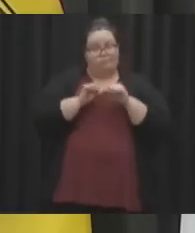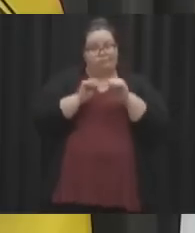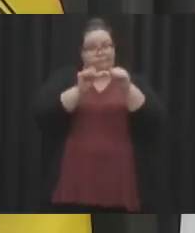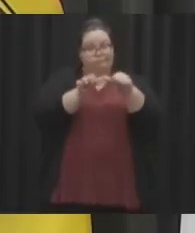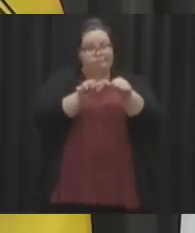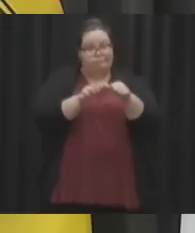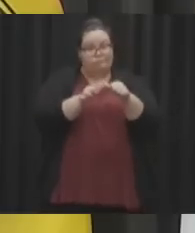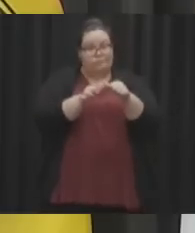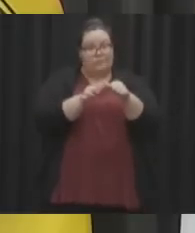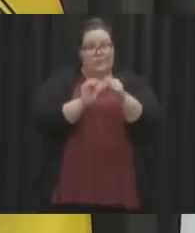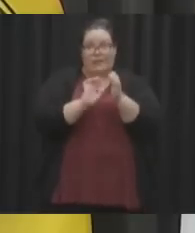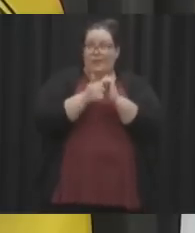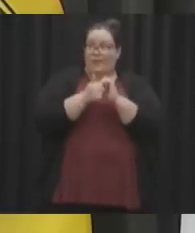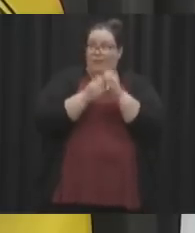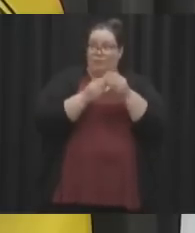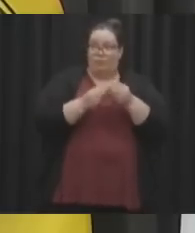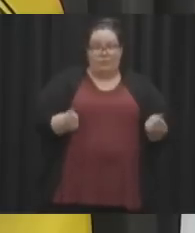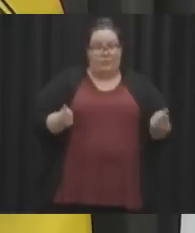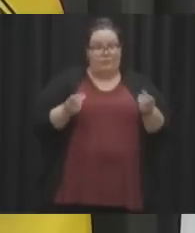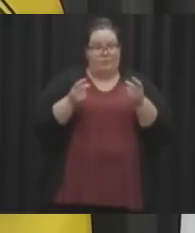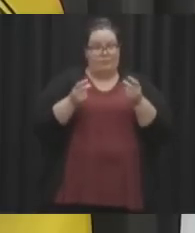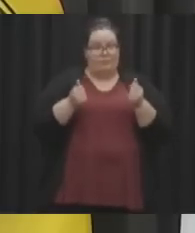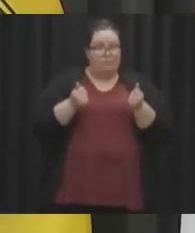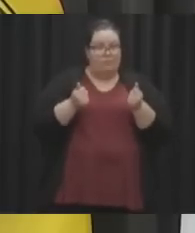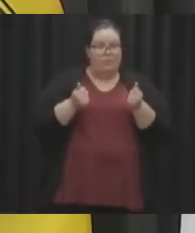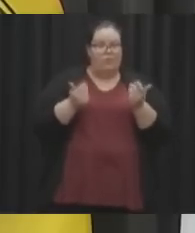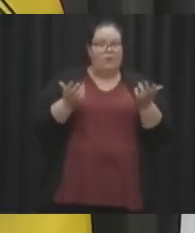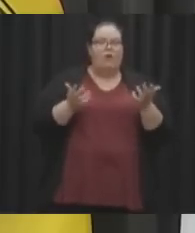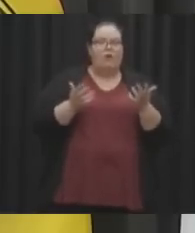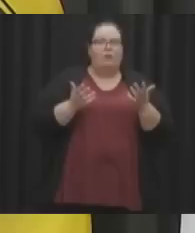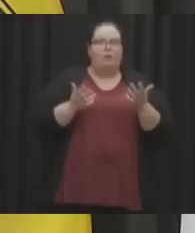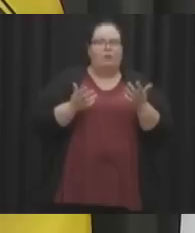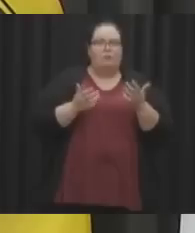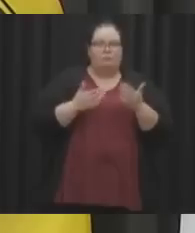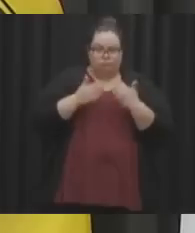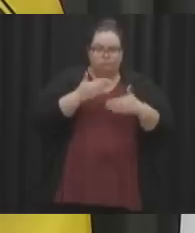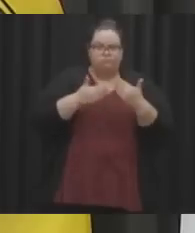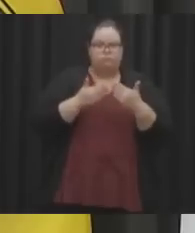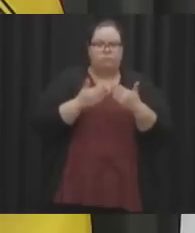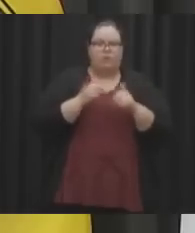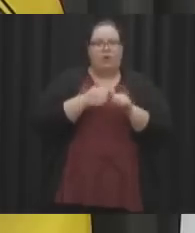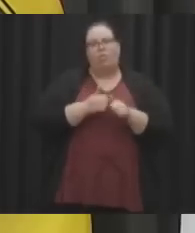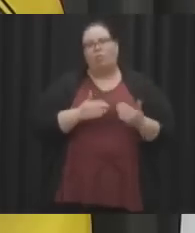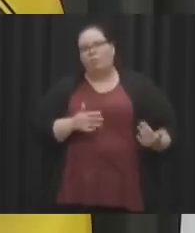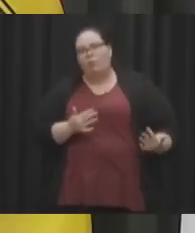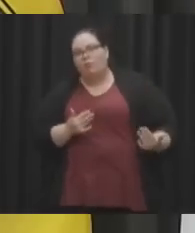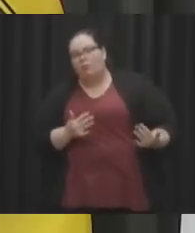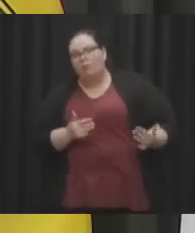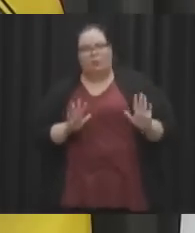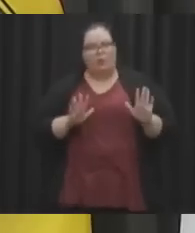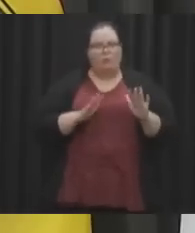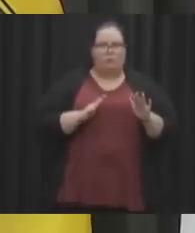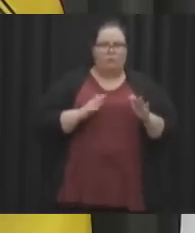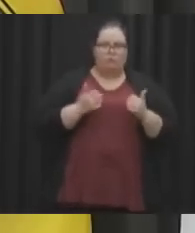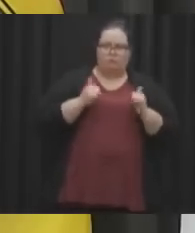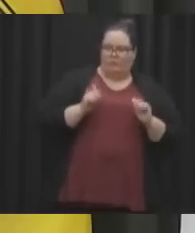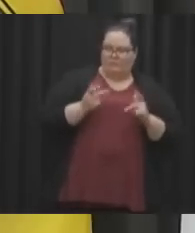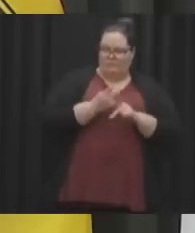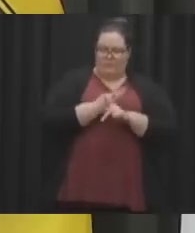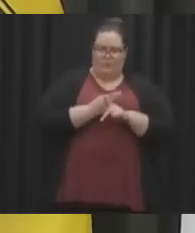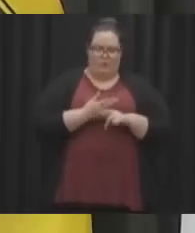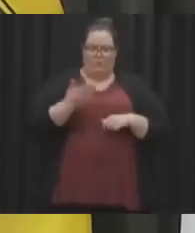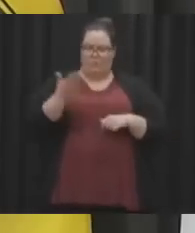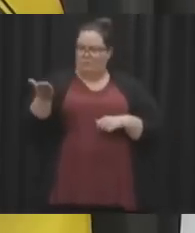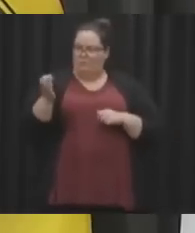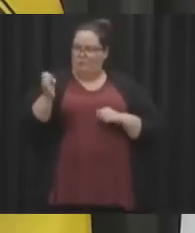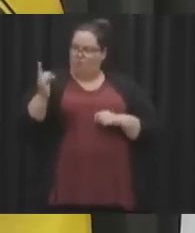hopeful that we'll be able to put an end to these two outbreaks and get back to the yellow phase, hopefully then the green, and in a few short months put this pandemic behind